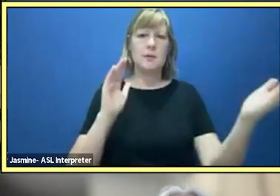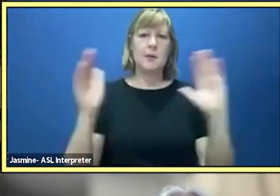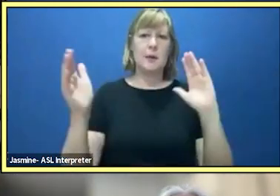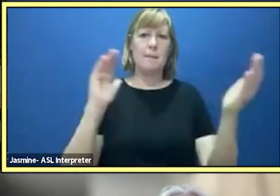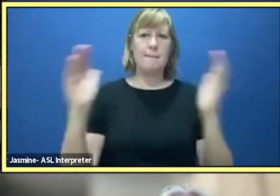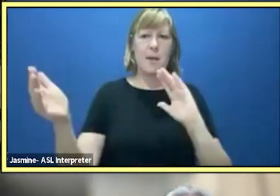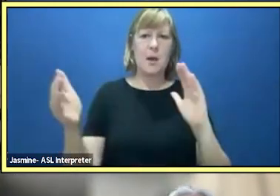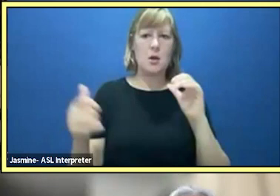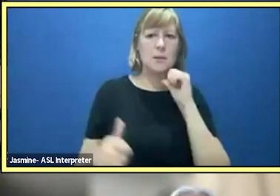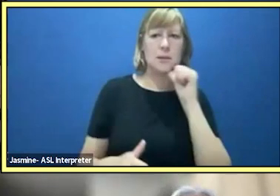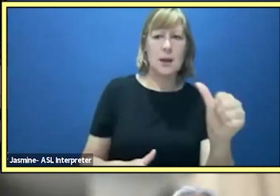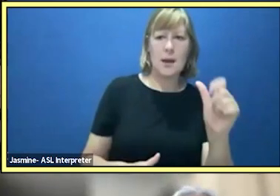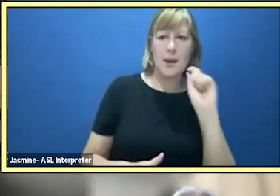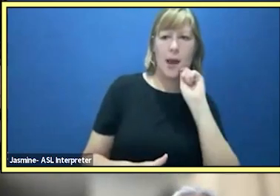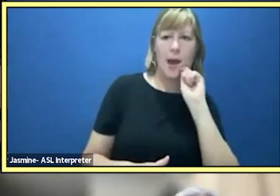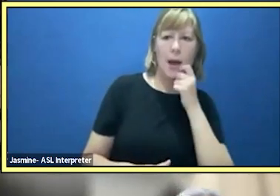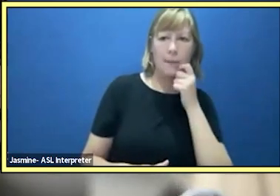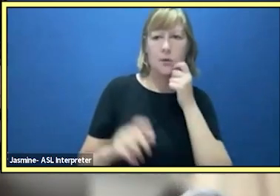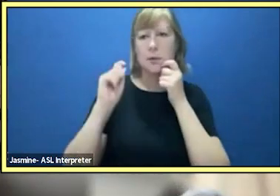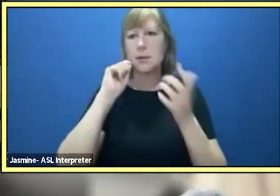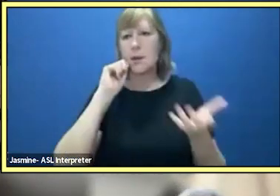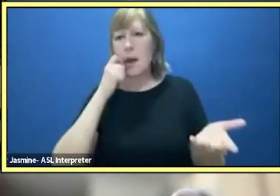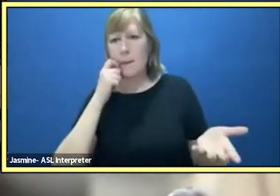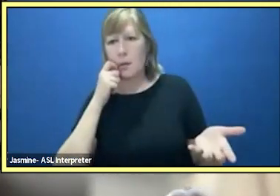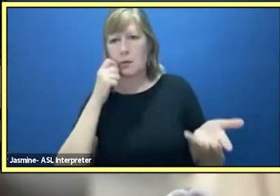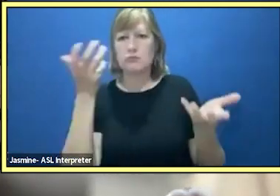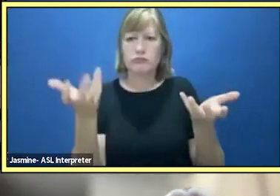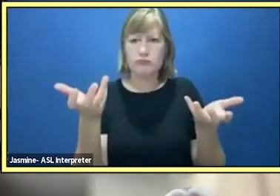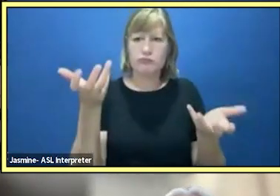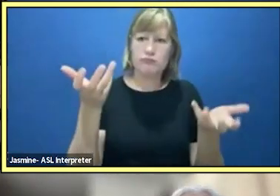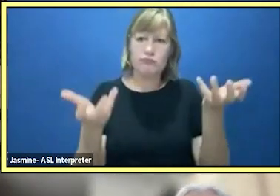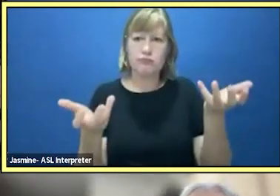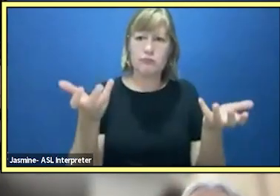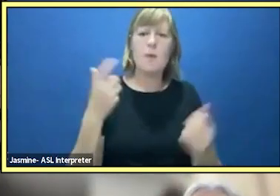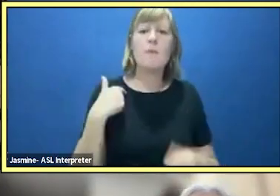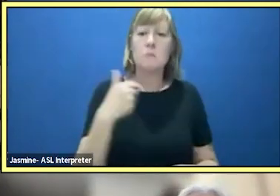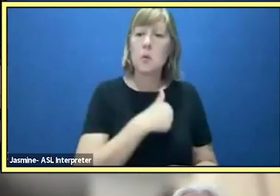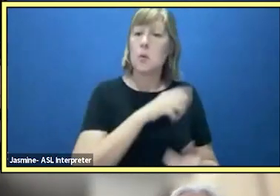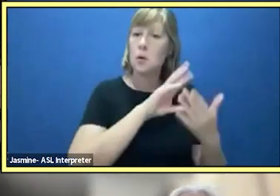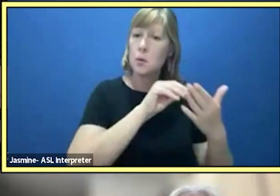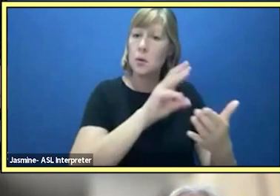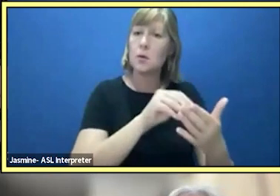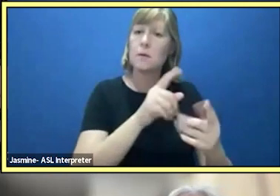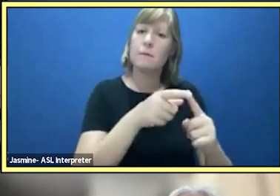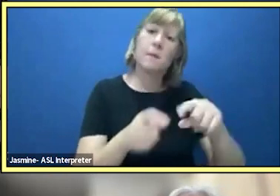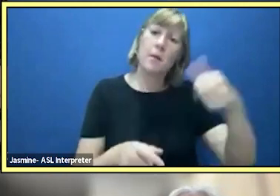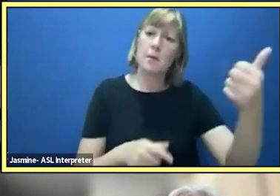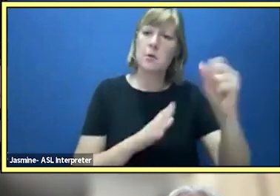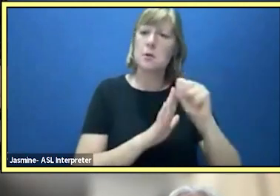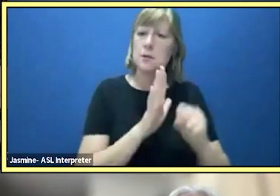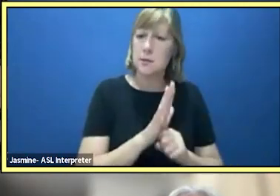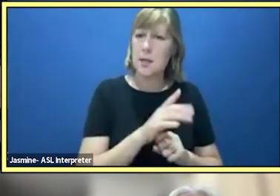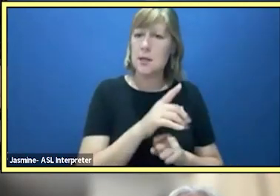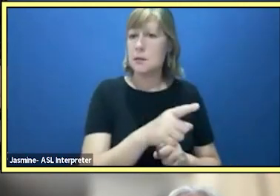necessarily, but we are doing a lot to try to learn from other states what's worked well, what hasn't worked well. Trying to